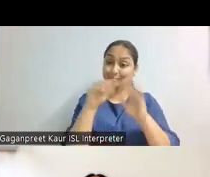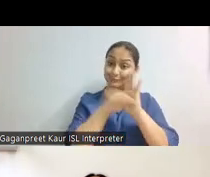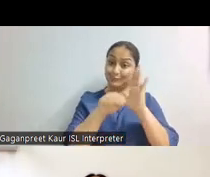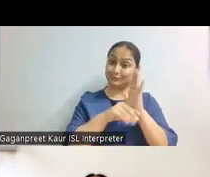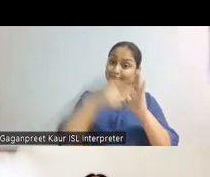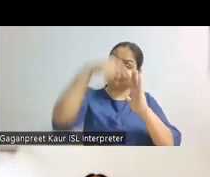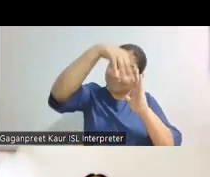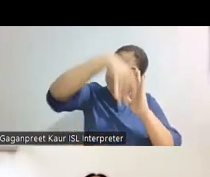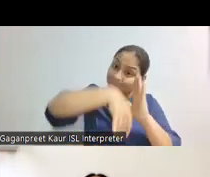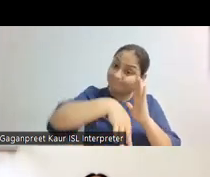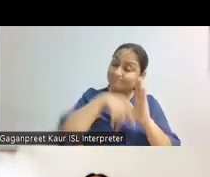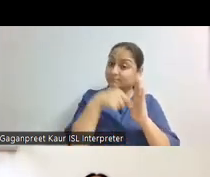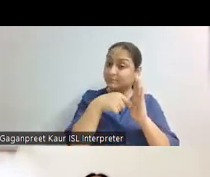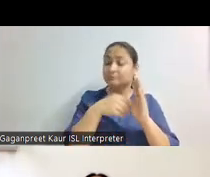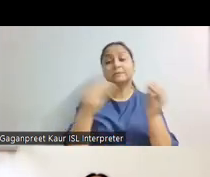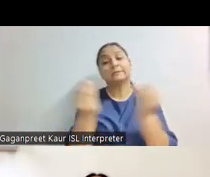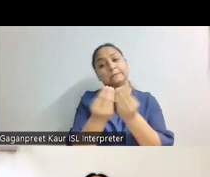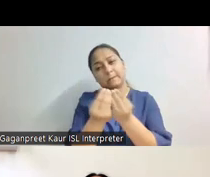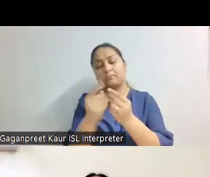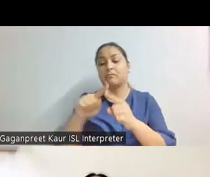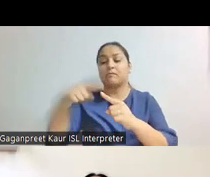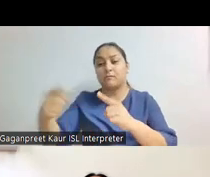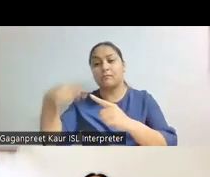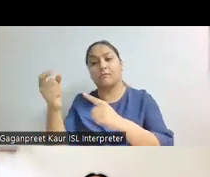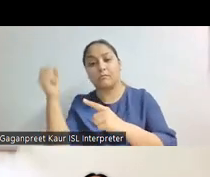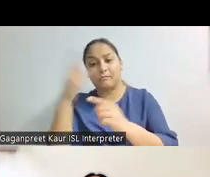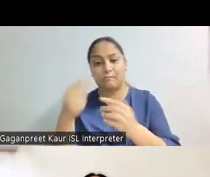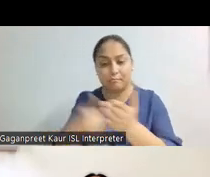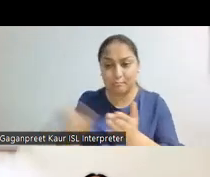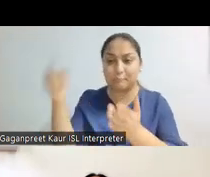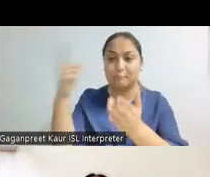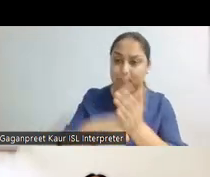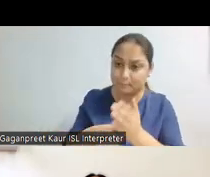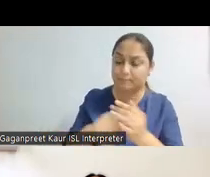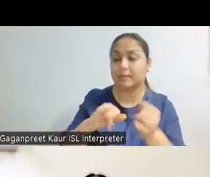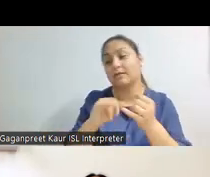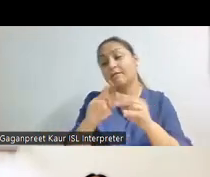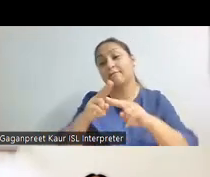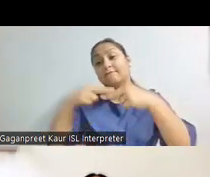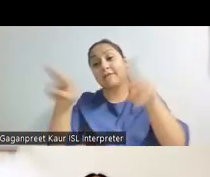be drafted in the subsequent months leading up to the final summit in July